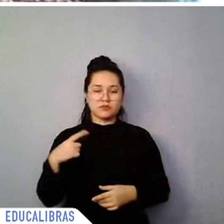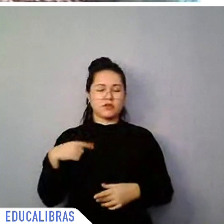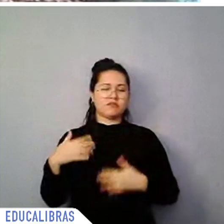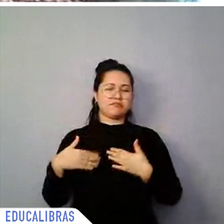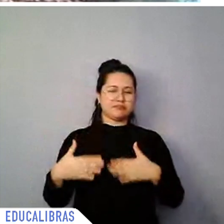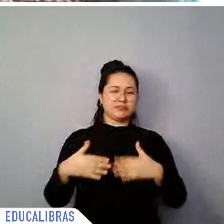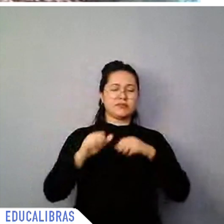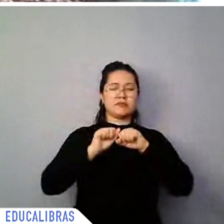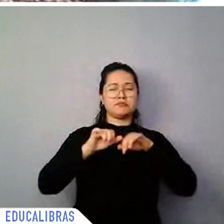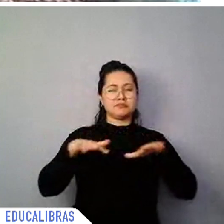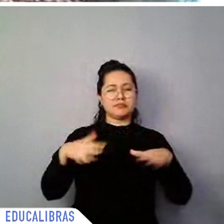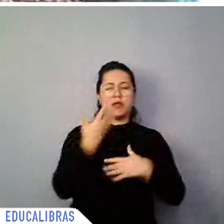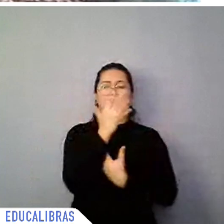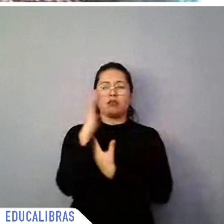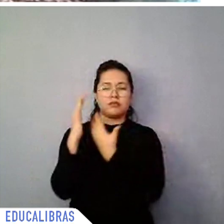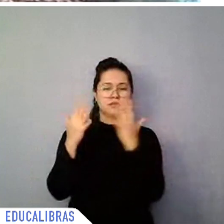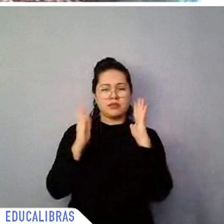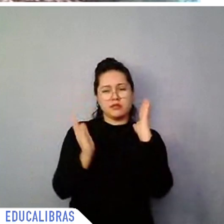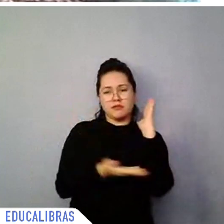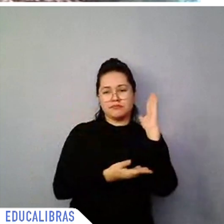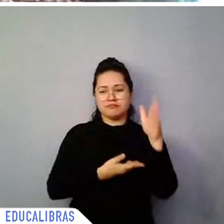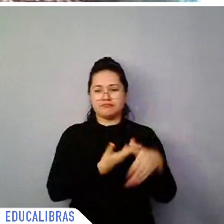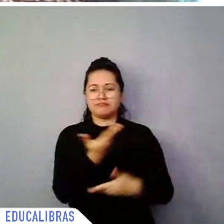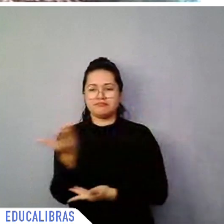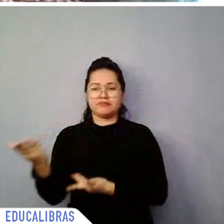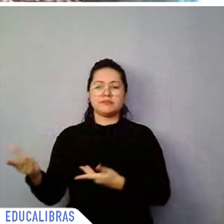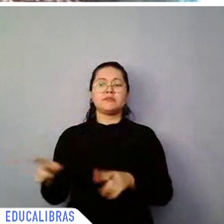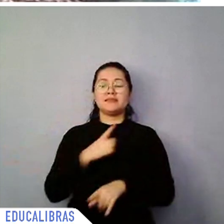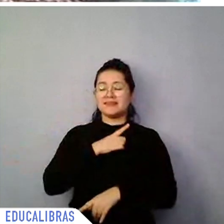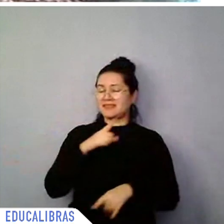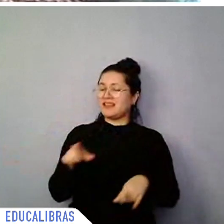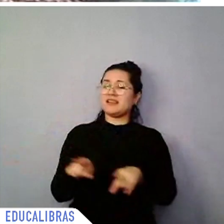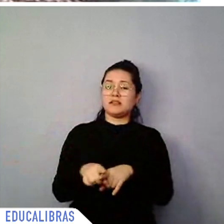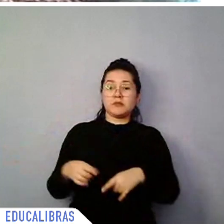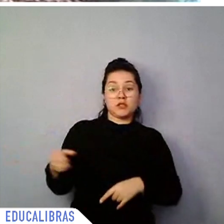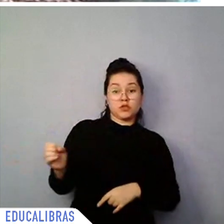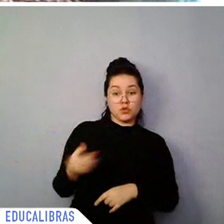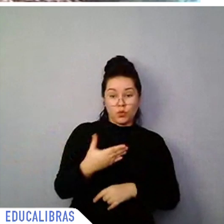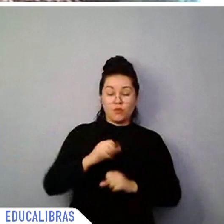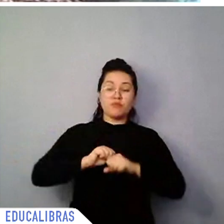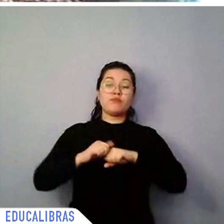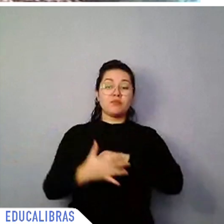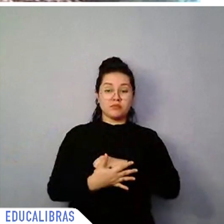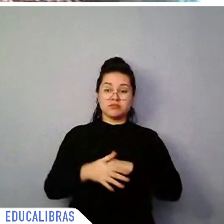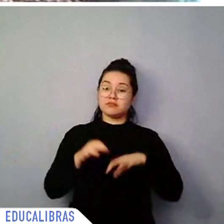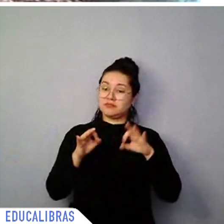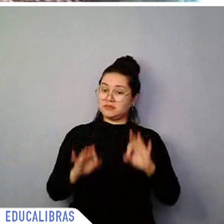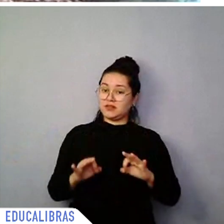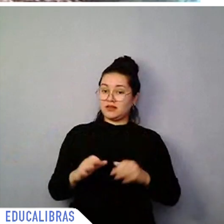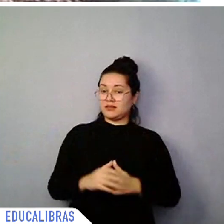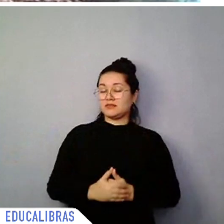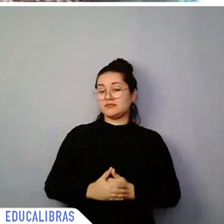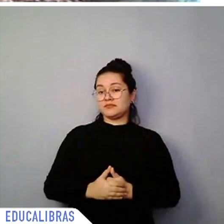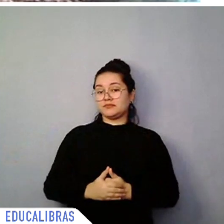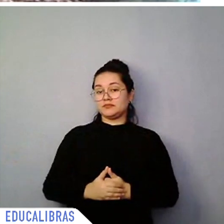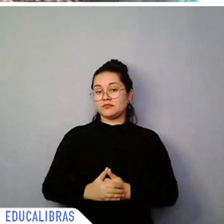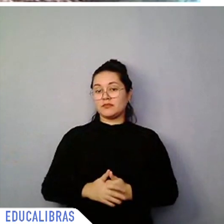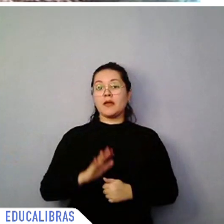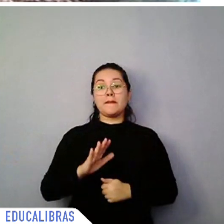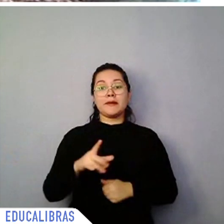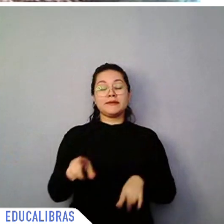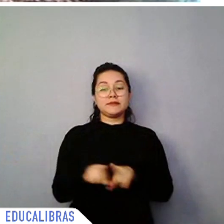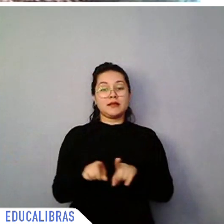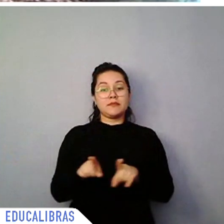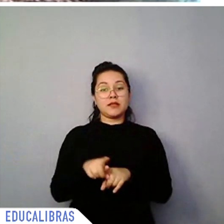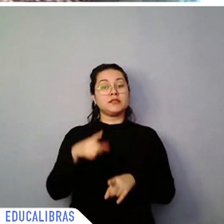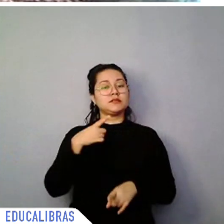Castro regarding the forthcoming pandemics and possible treatments. So we could consider this